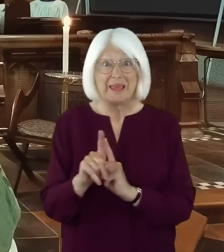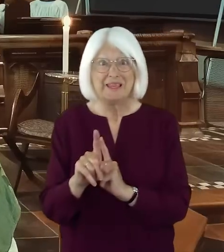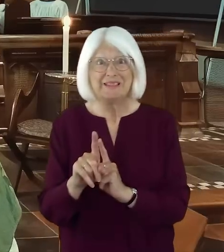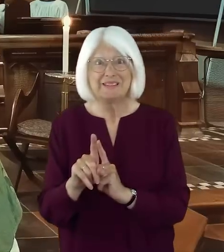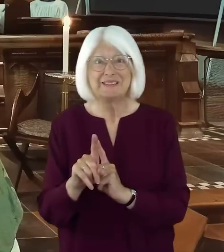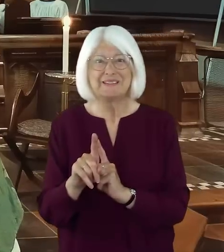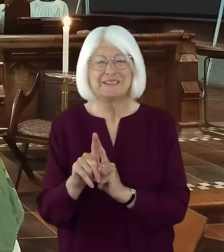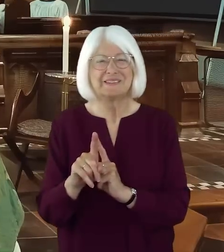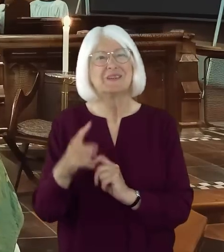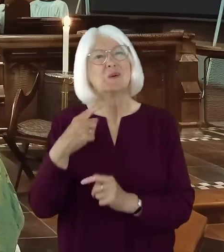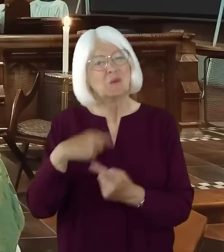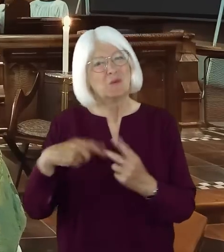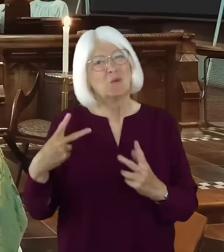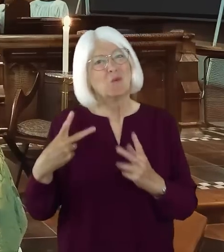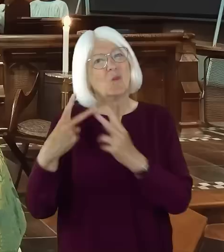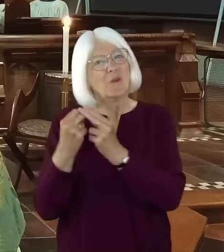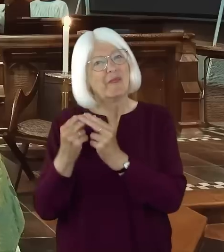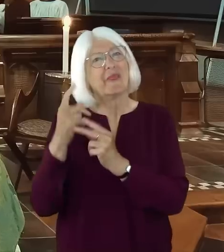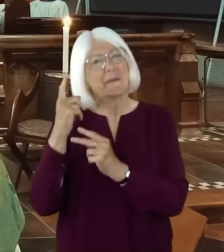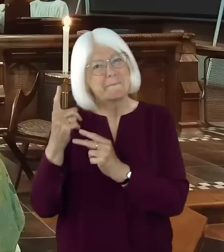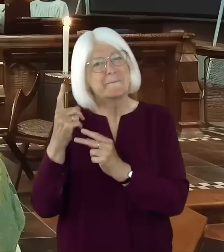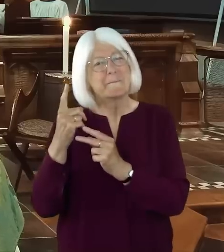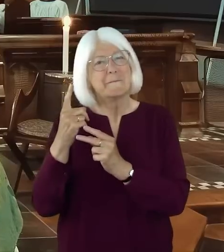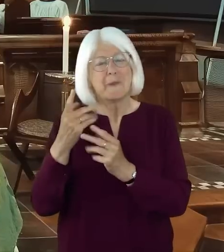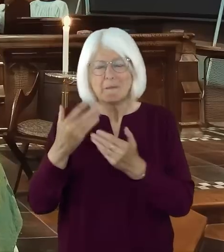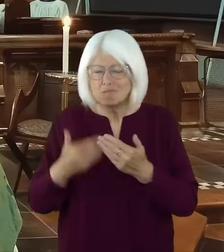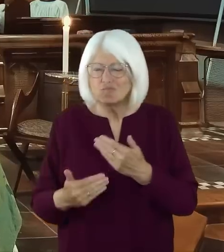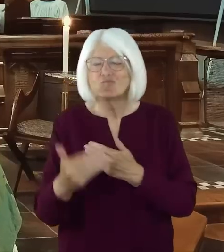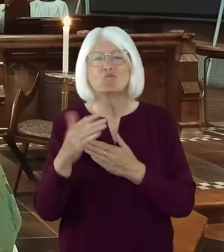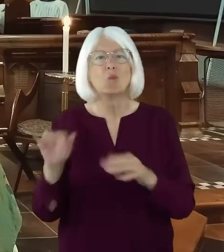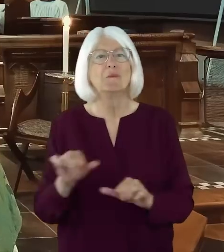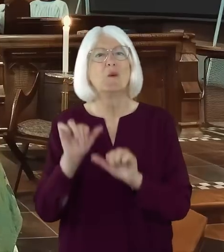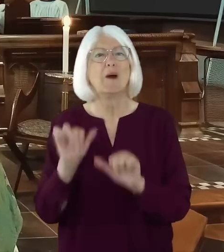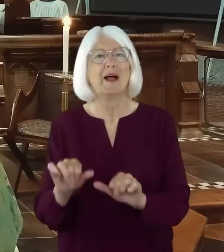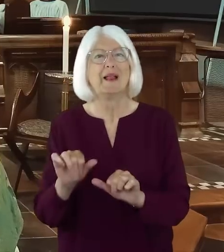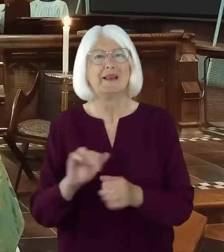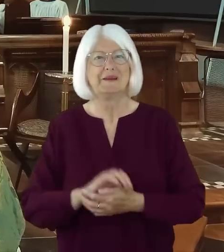us, and we will be with him, and all will be well.